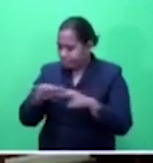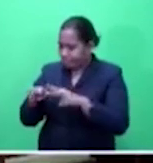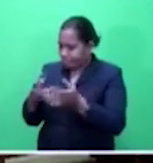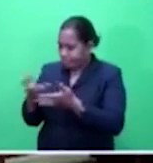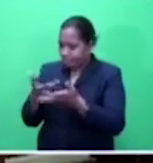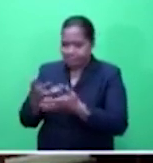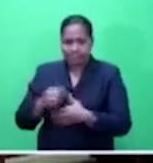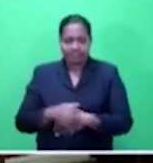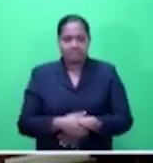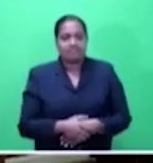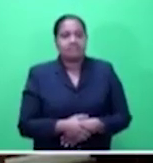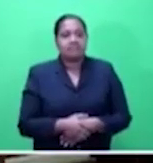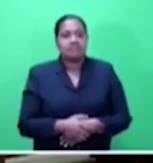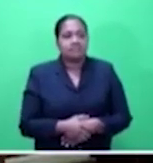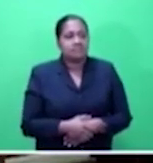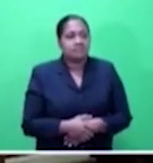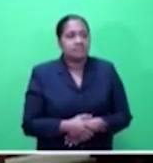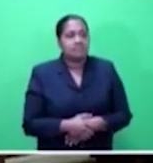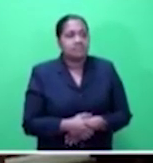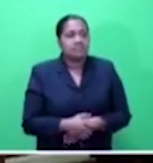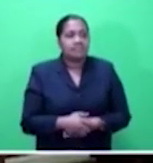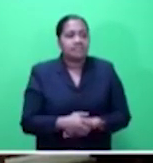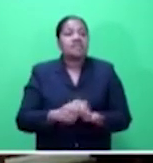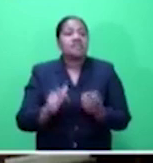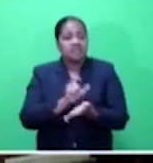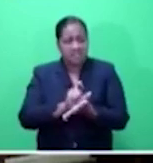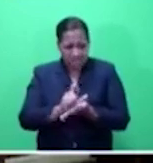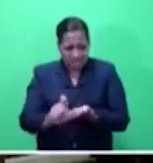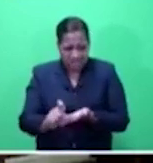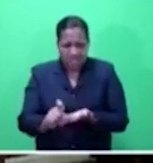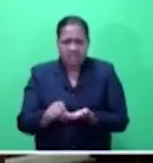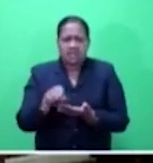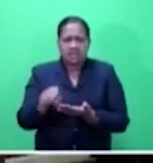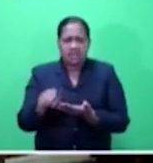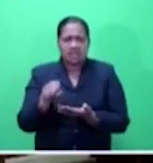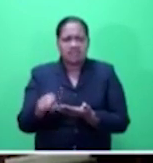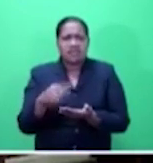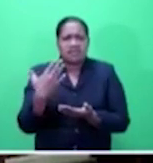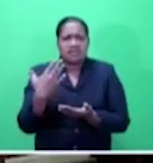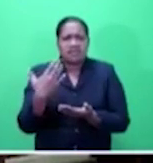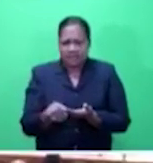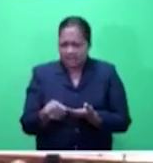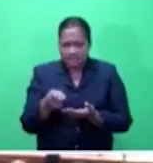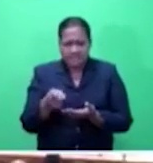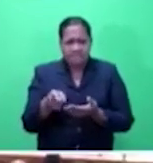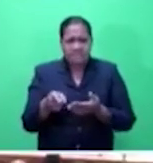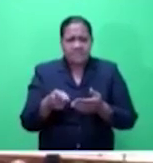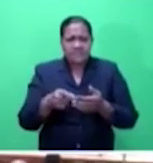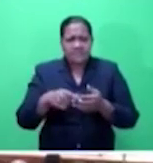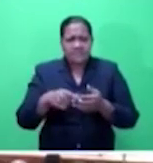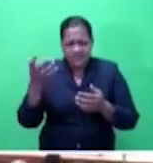It's clear, Mr. Speaker, sir, we're faced with more than a crisis of health, far more. This is a crisis of lives and livelihoods